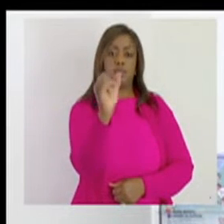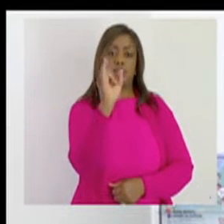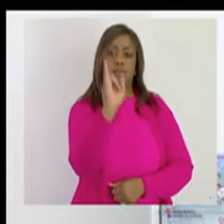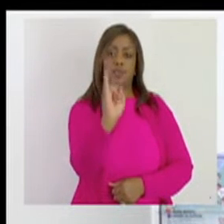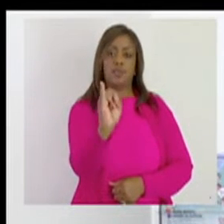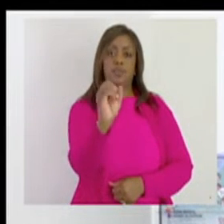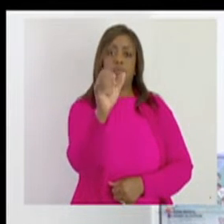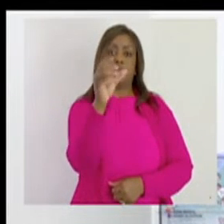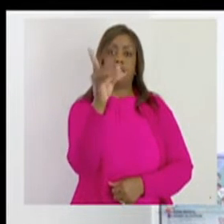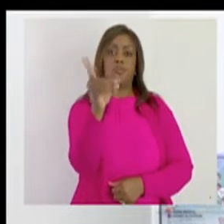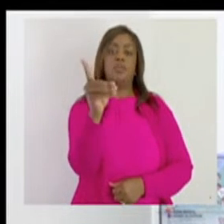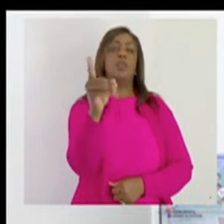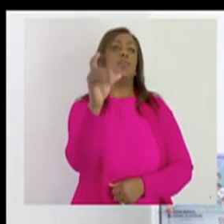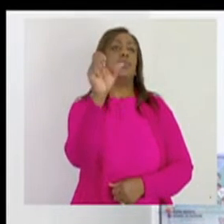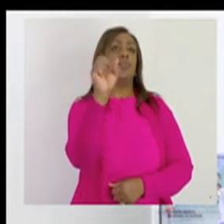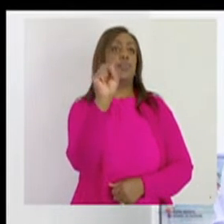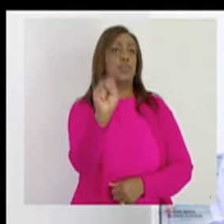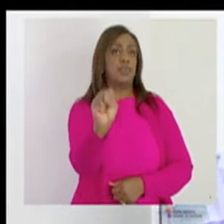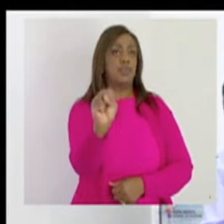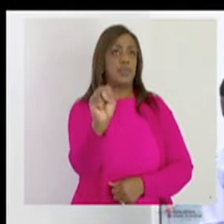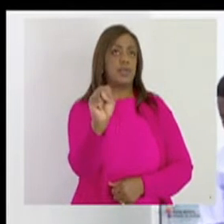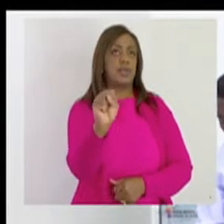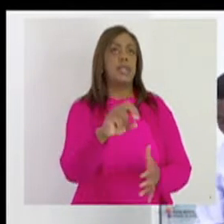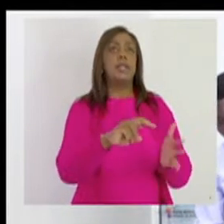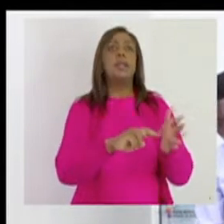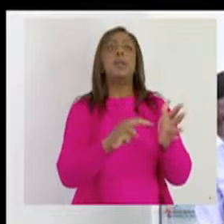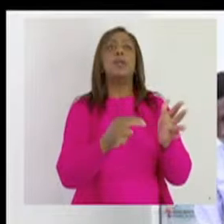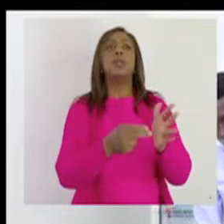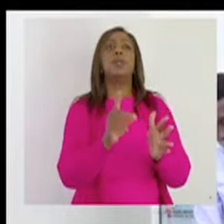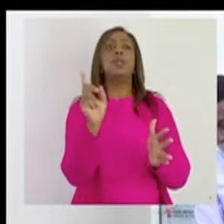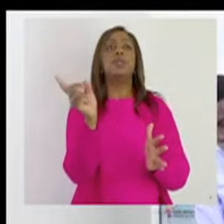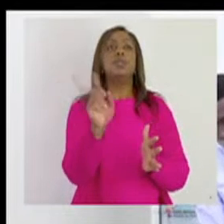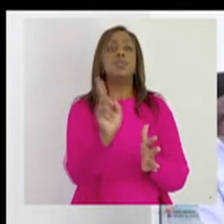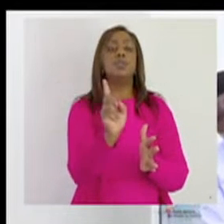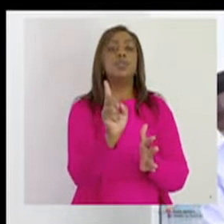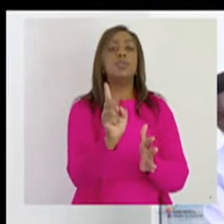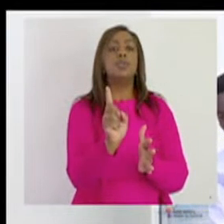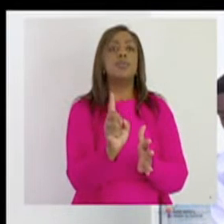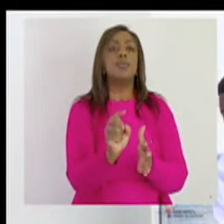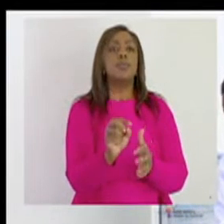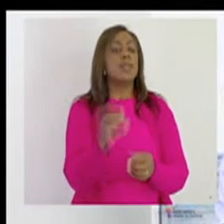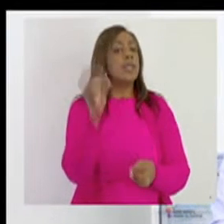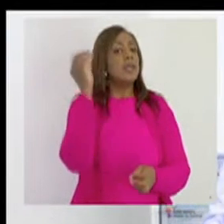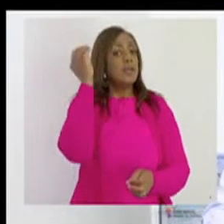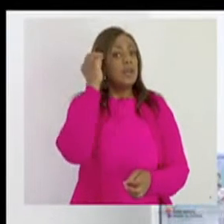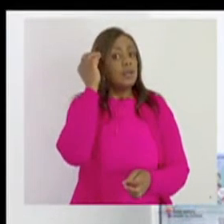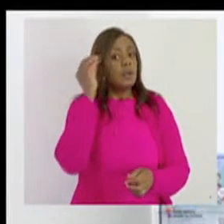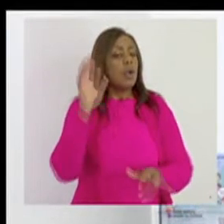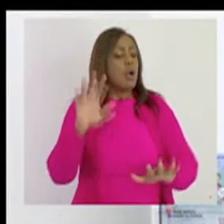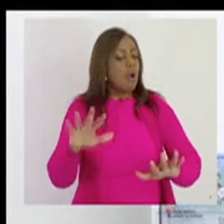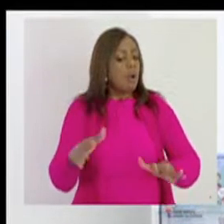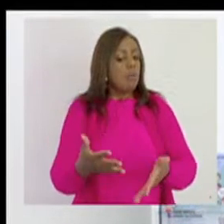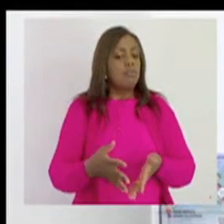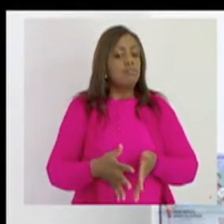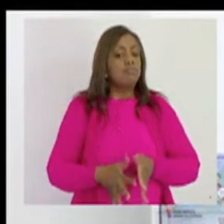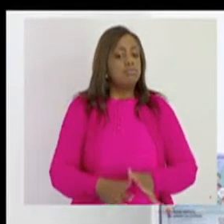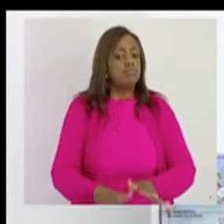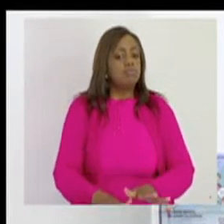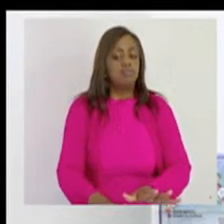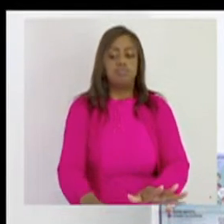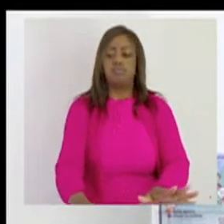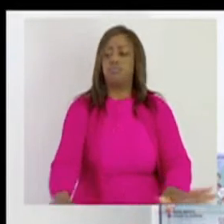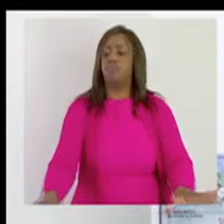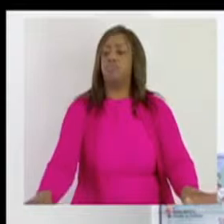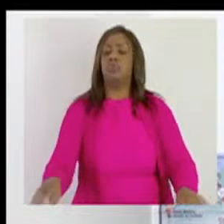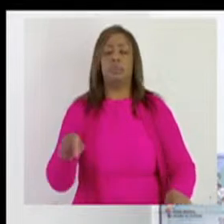system. And then the next thing that we have looked at, we have looked at how HIV is transmitted, and then we have looked at